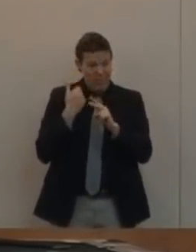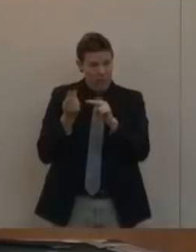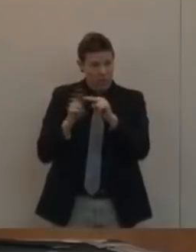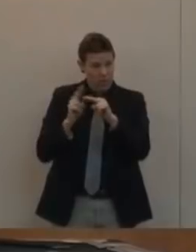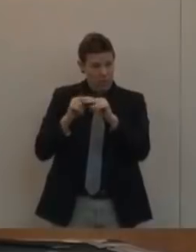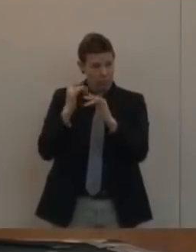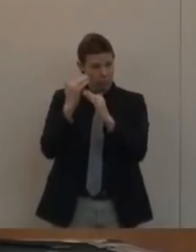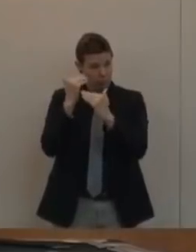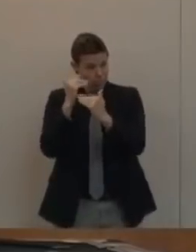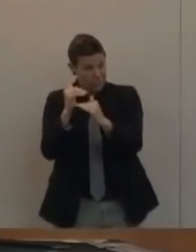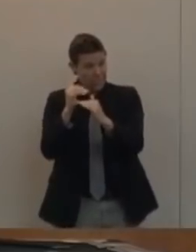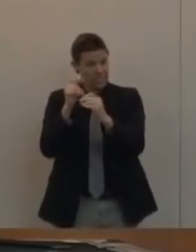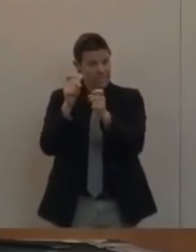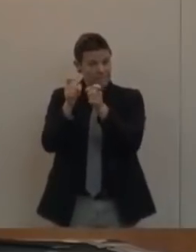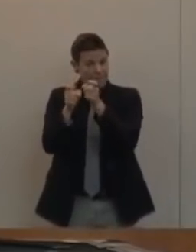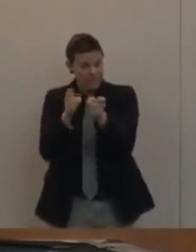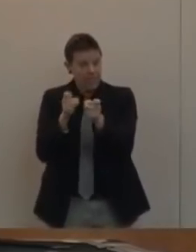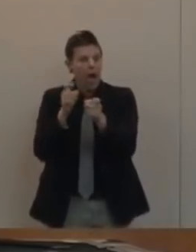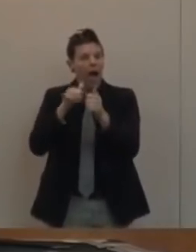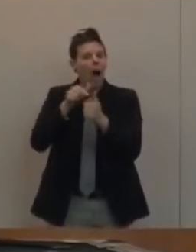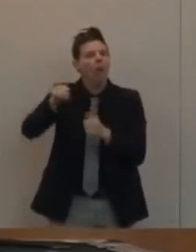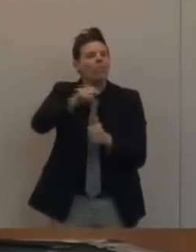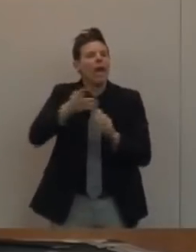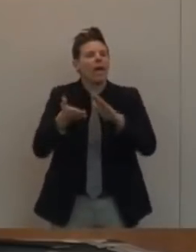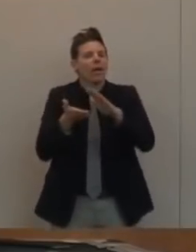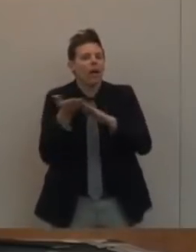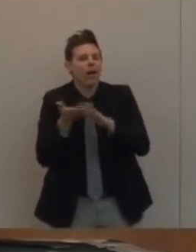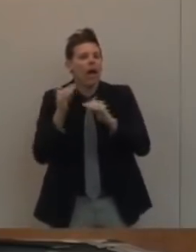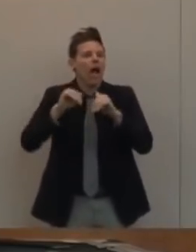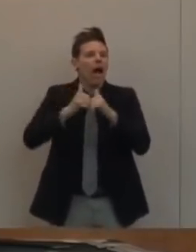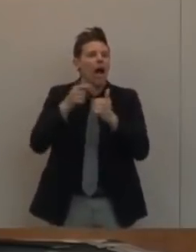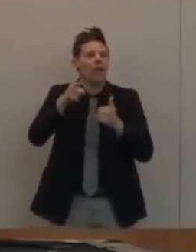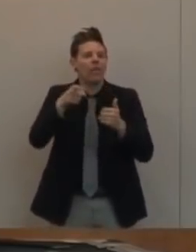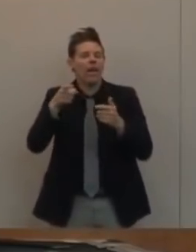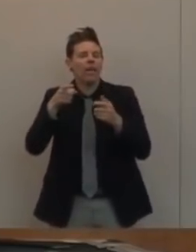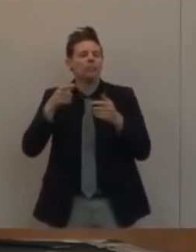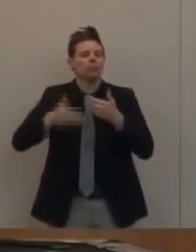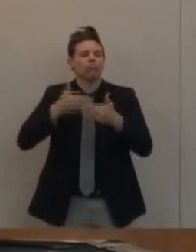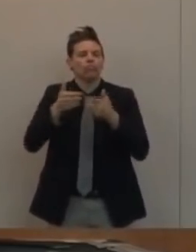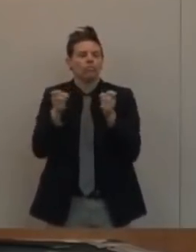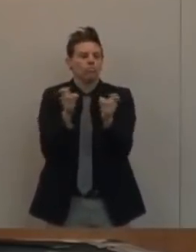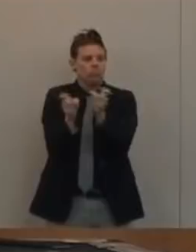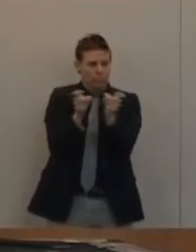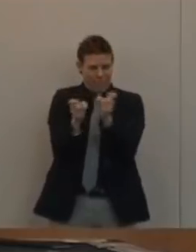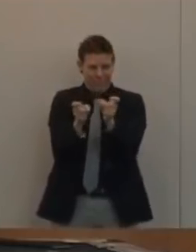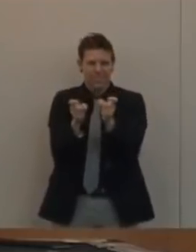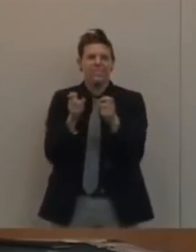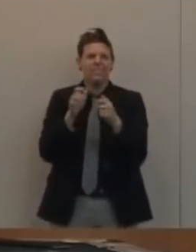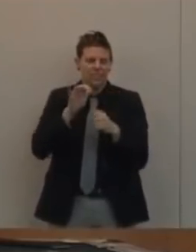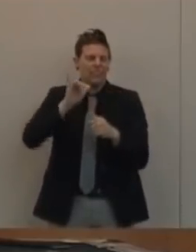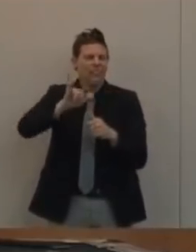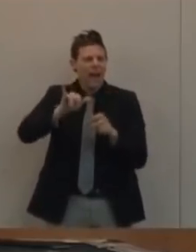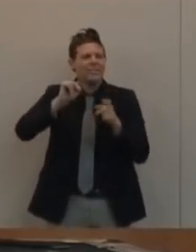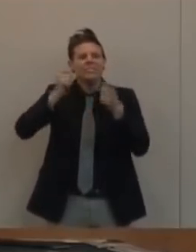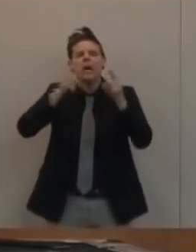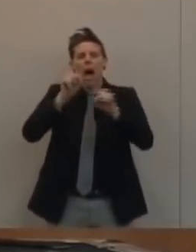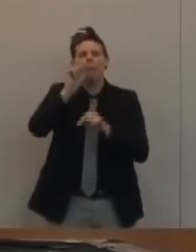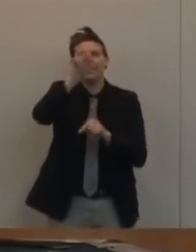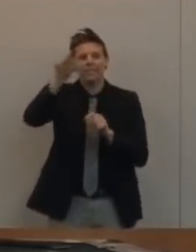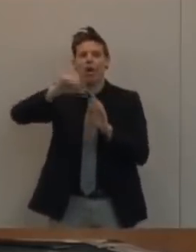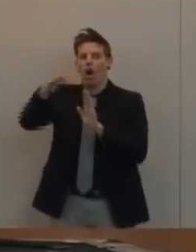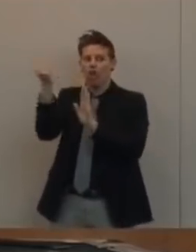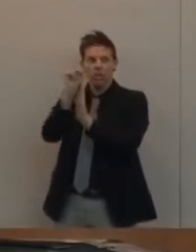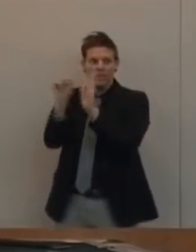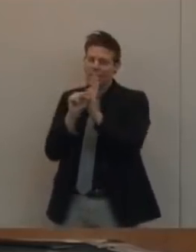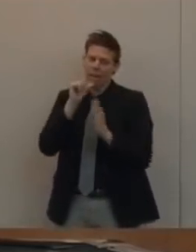stores are able to sell, we will certainly consider that. That is occurring in some other states. We're